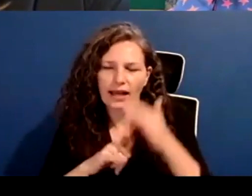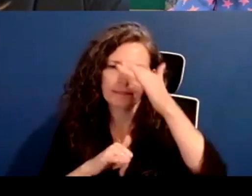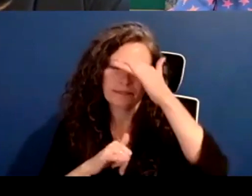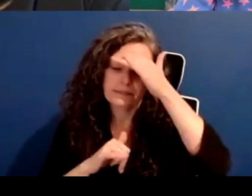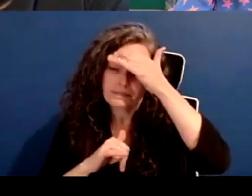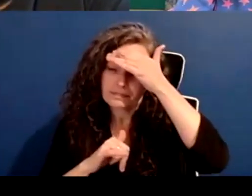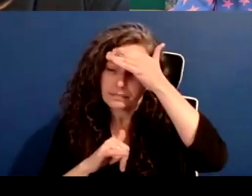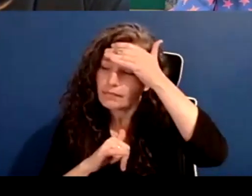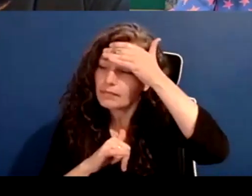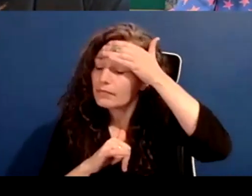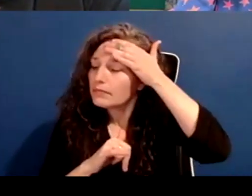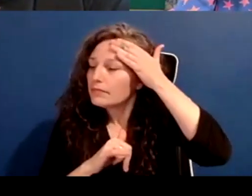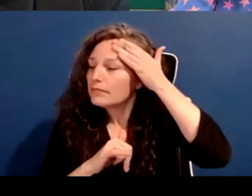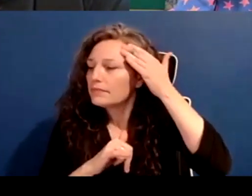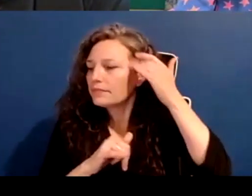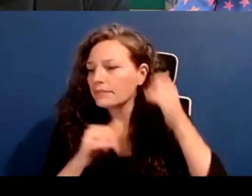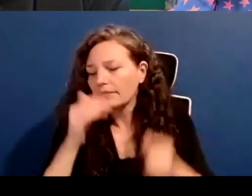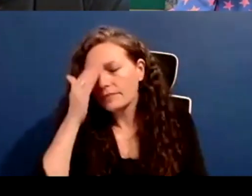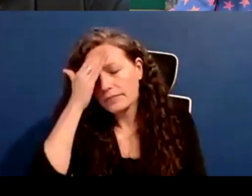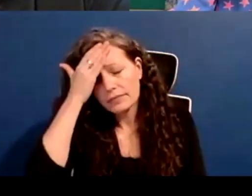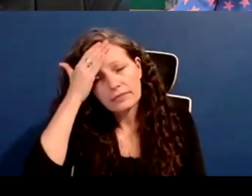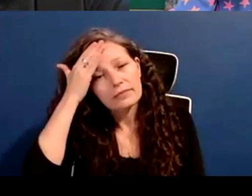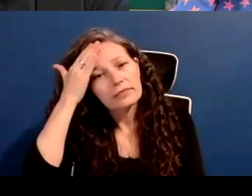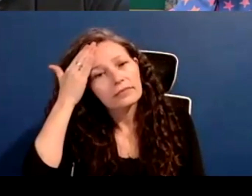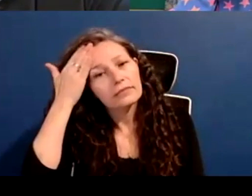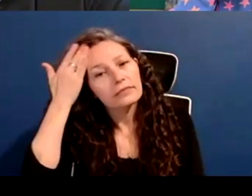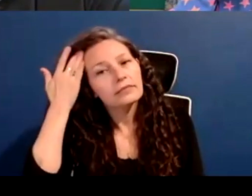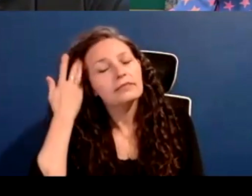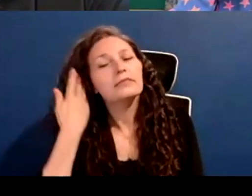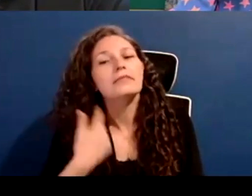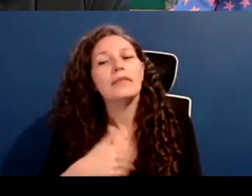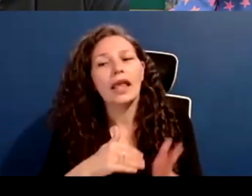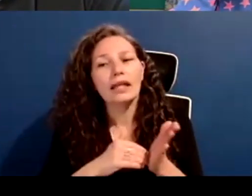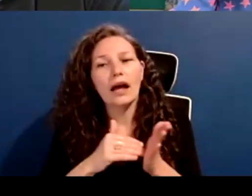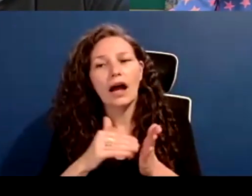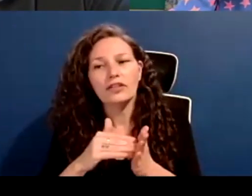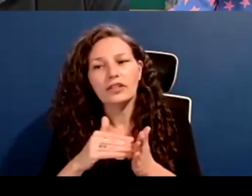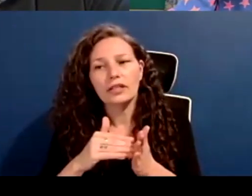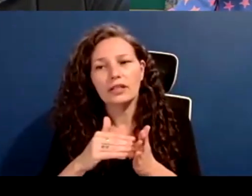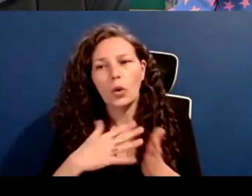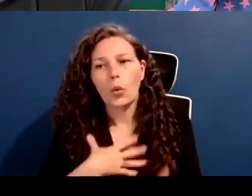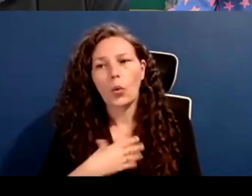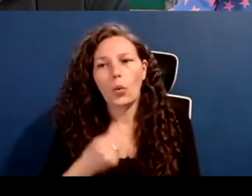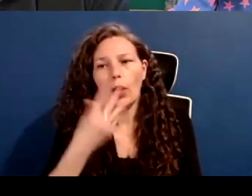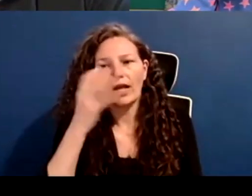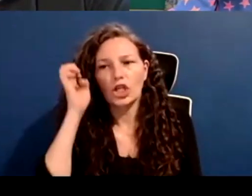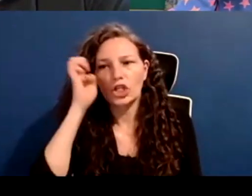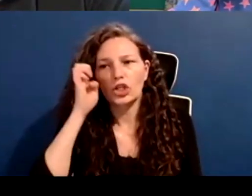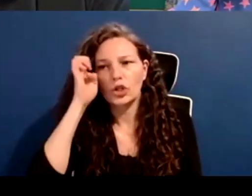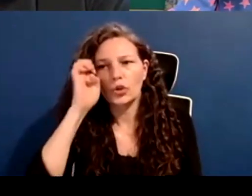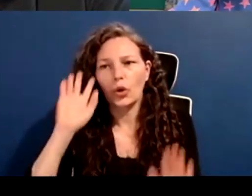because of oftentimes in sort of a white Eurocentric way,